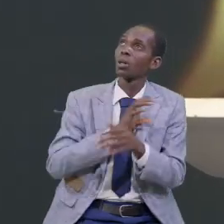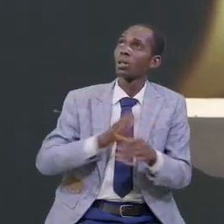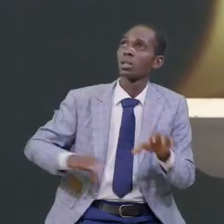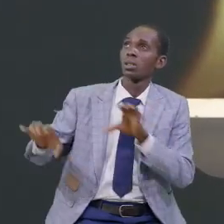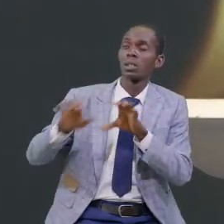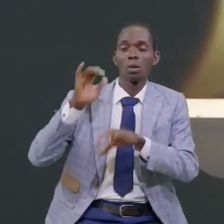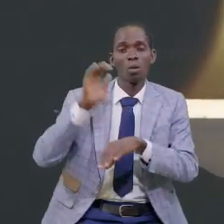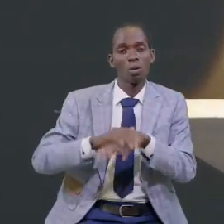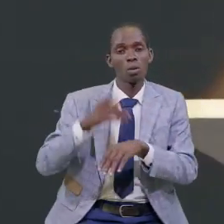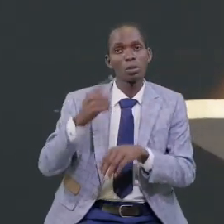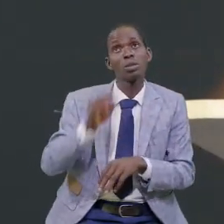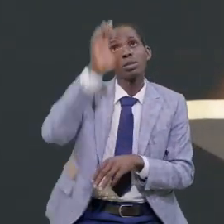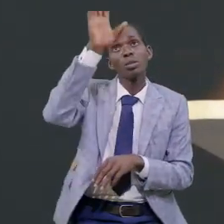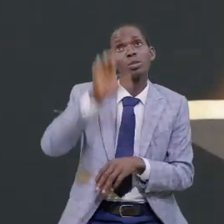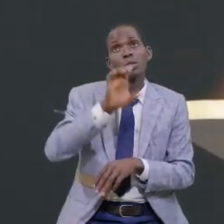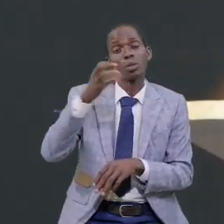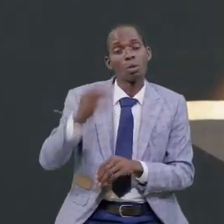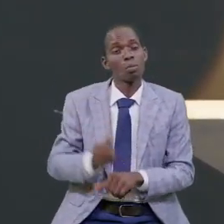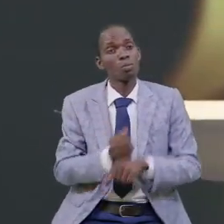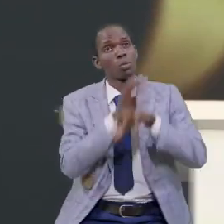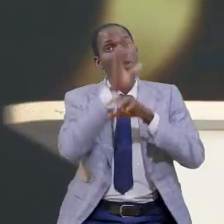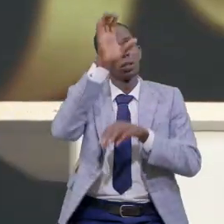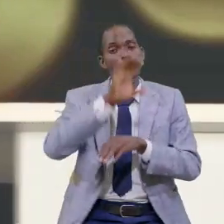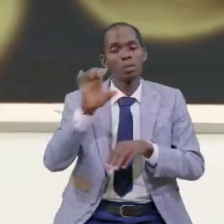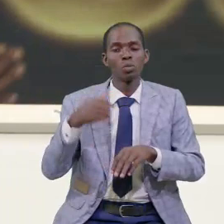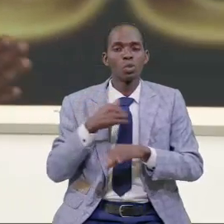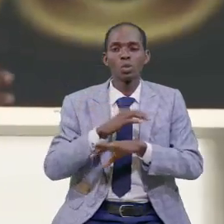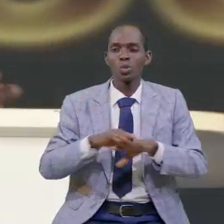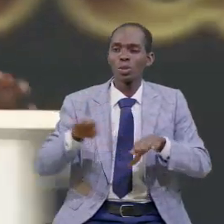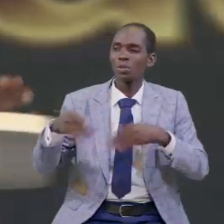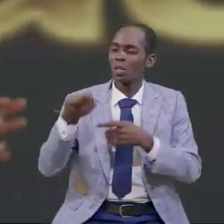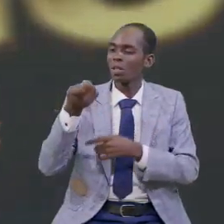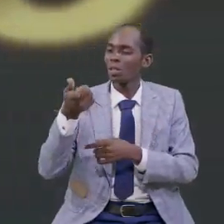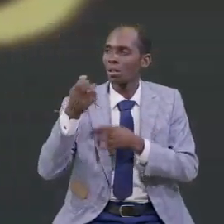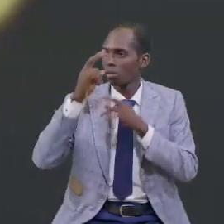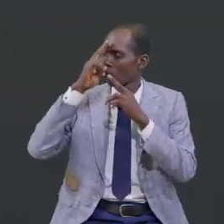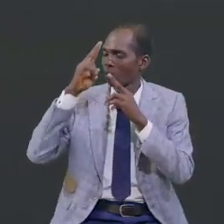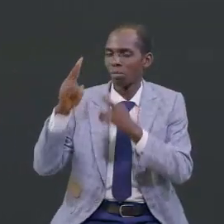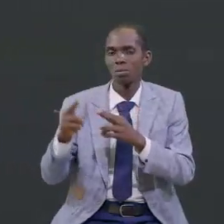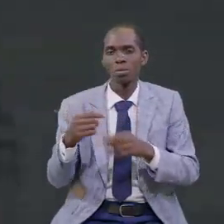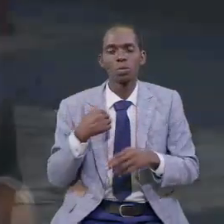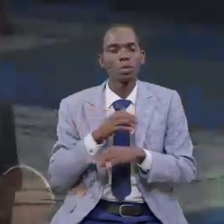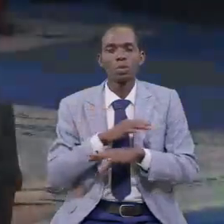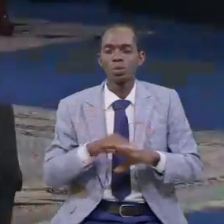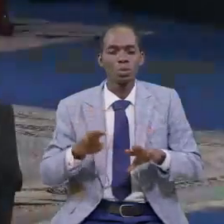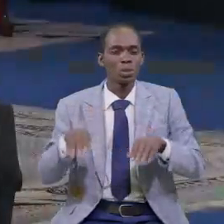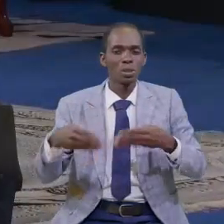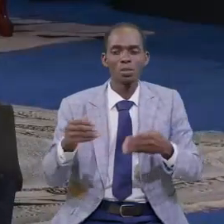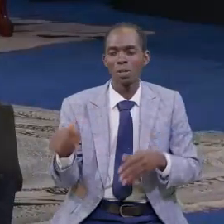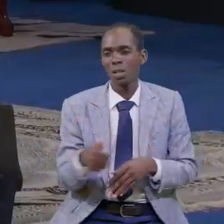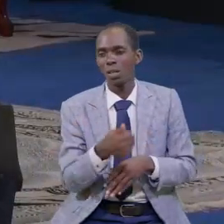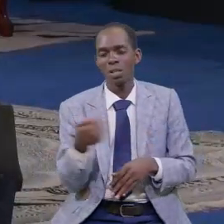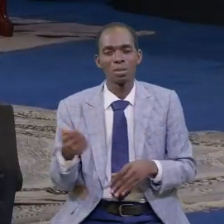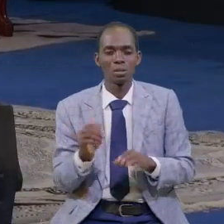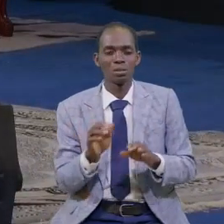don't give a pinch of salt, and we don't give any iota of honor to the one